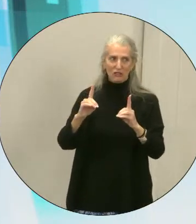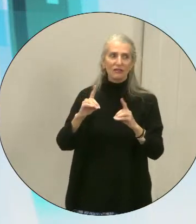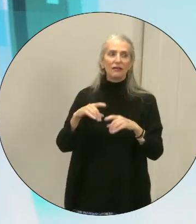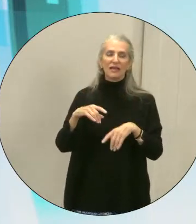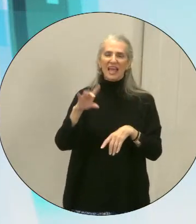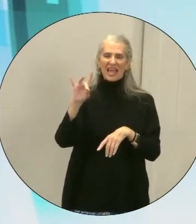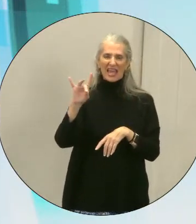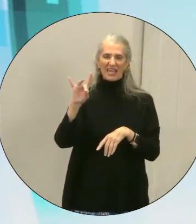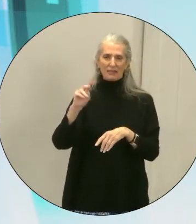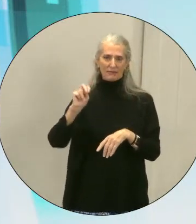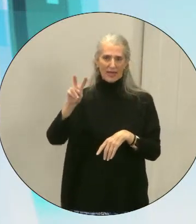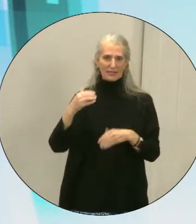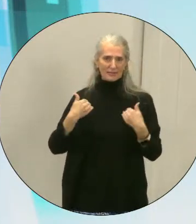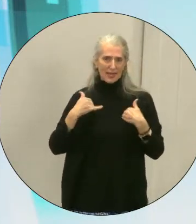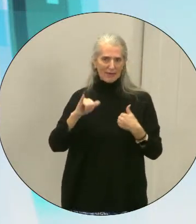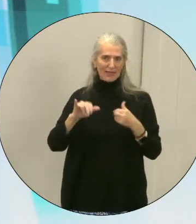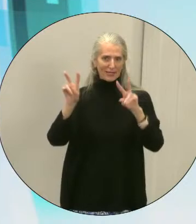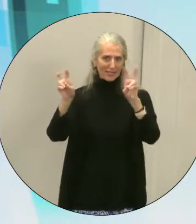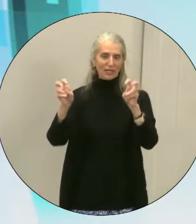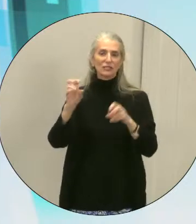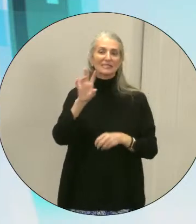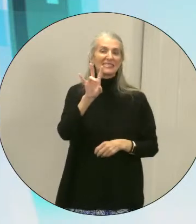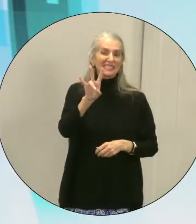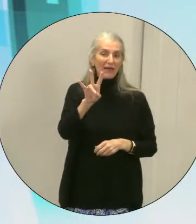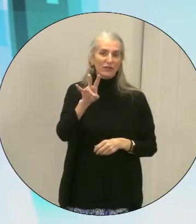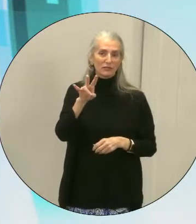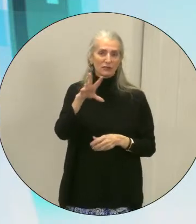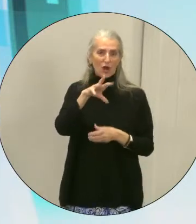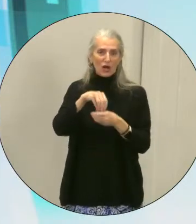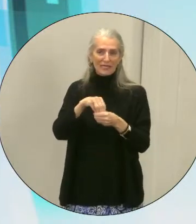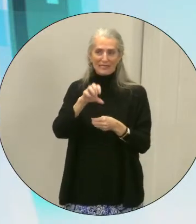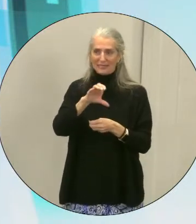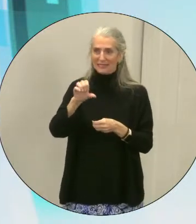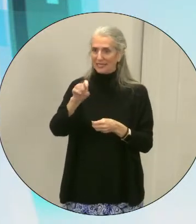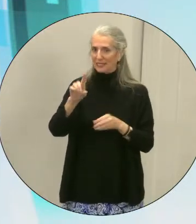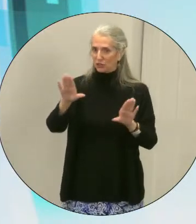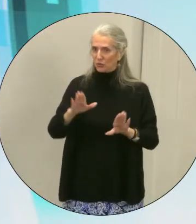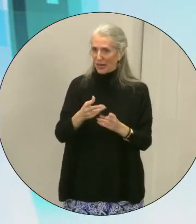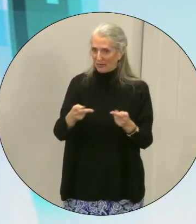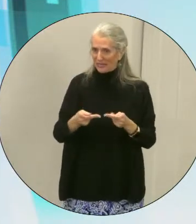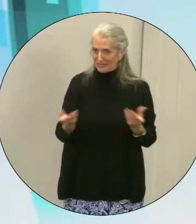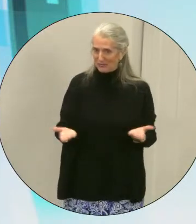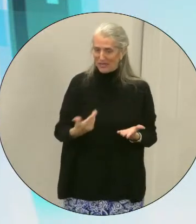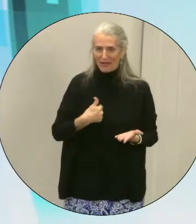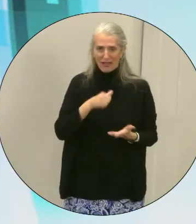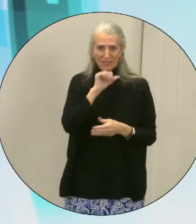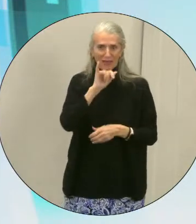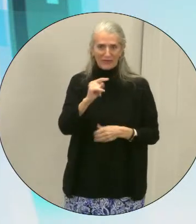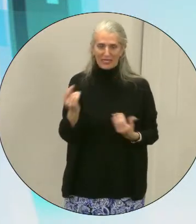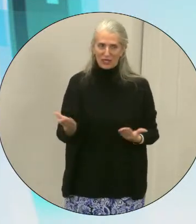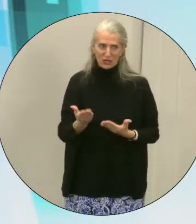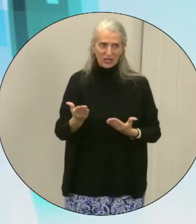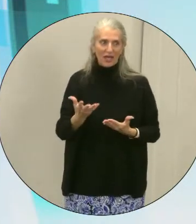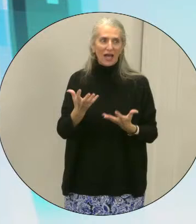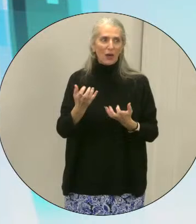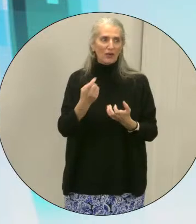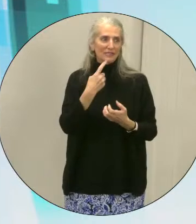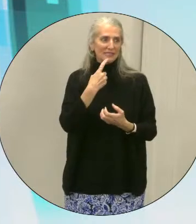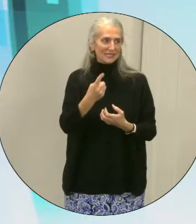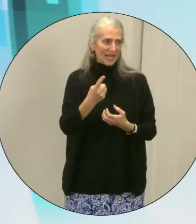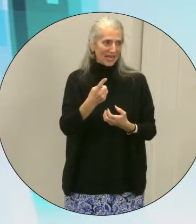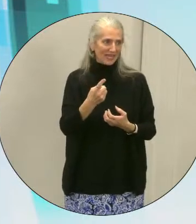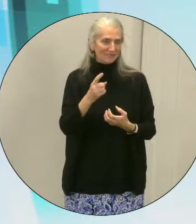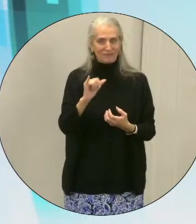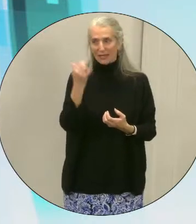title. 7 are in CCSD. It's a great place to be. I love it here. I want to say amazing. That's why we're all